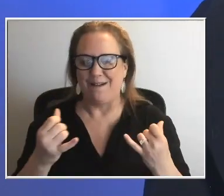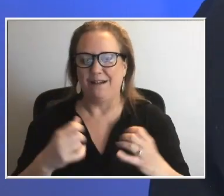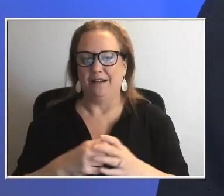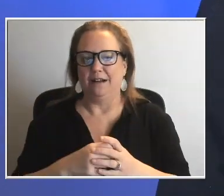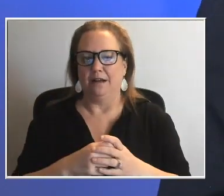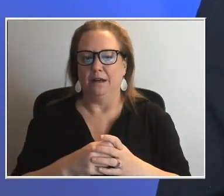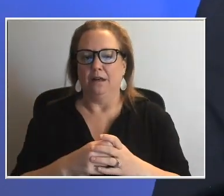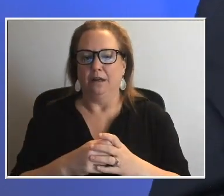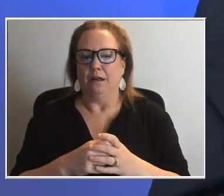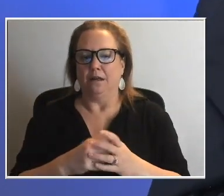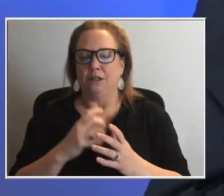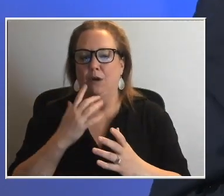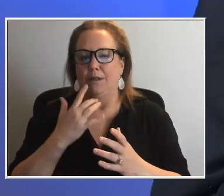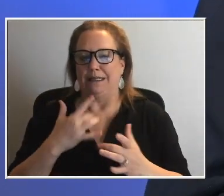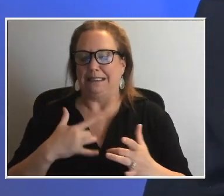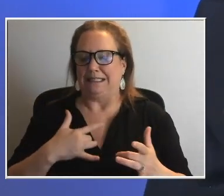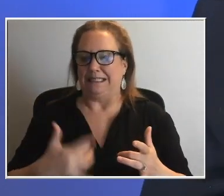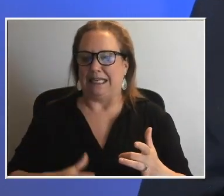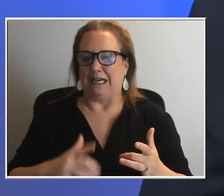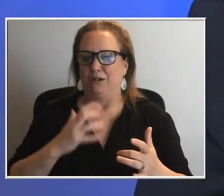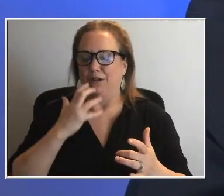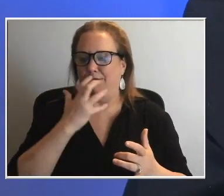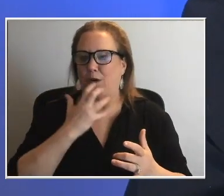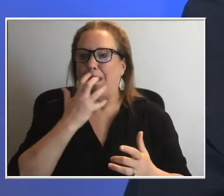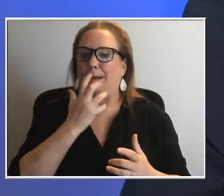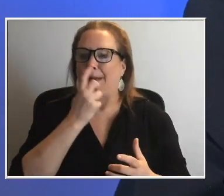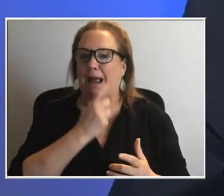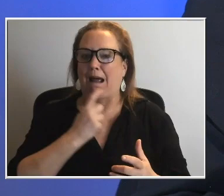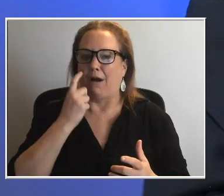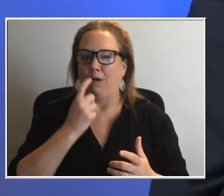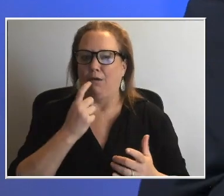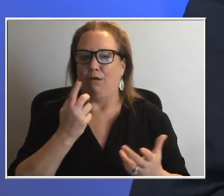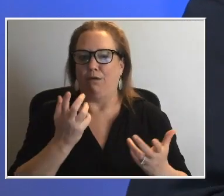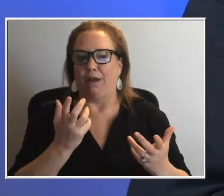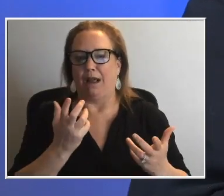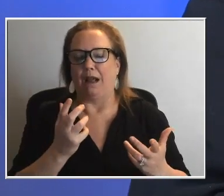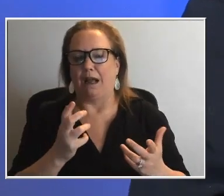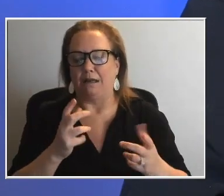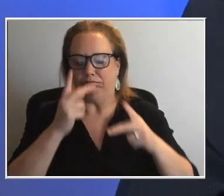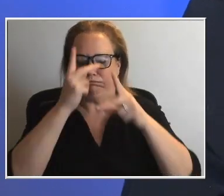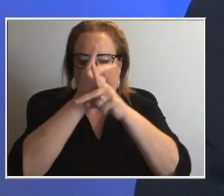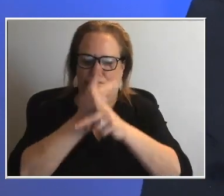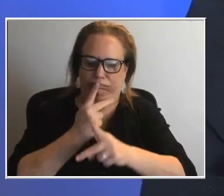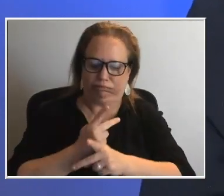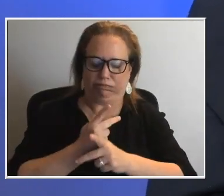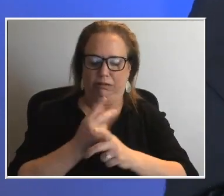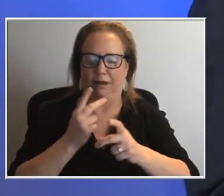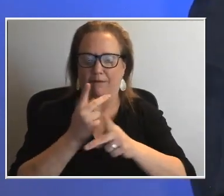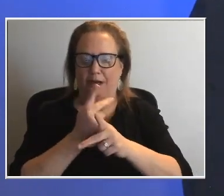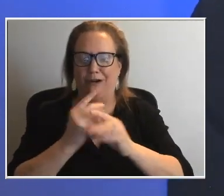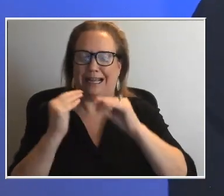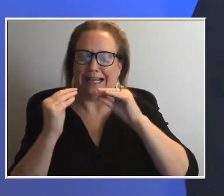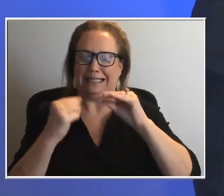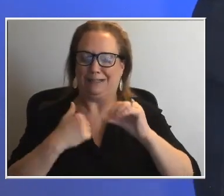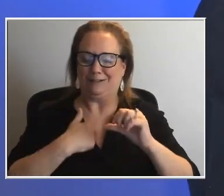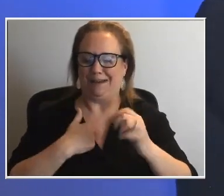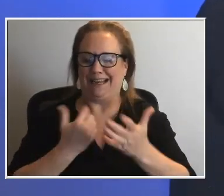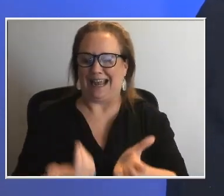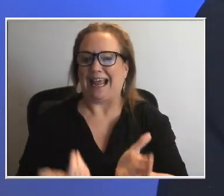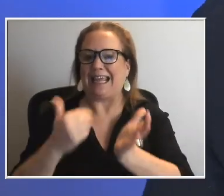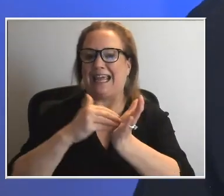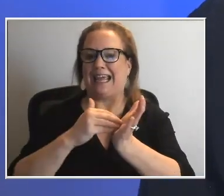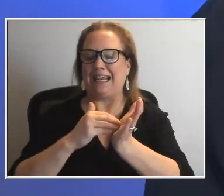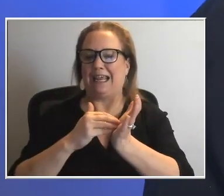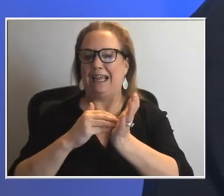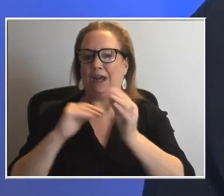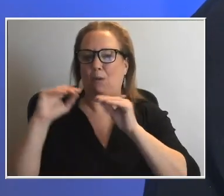all my sensations for the rest of my mouth had to recalibrate and teach me where the placement was